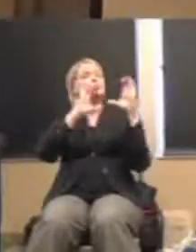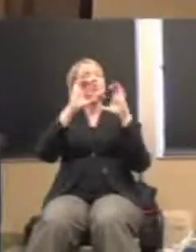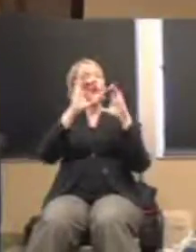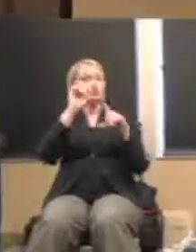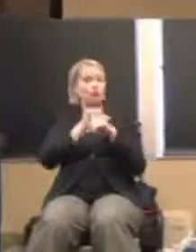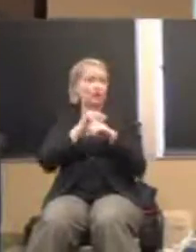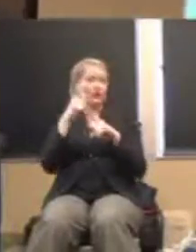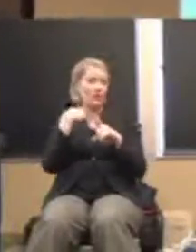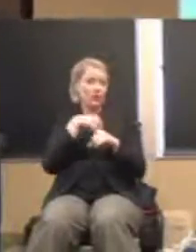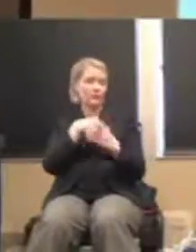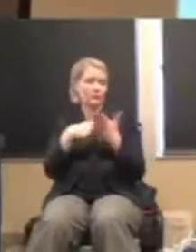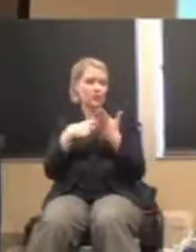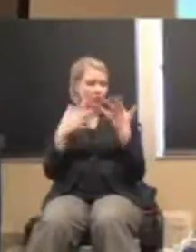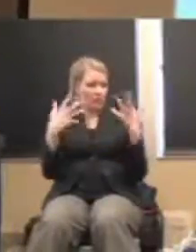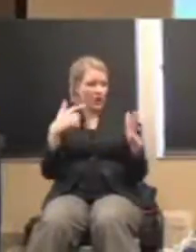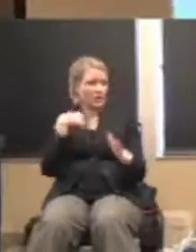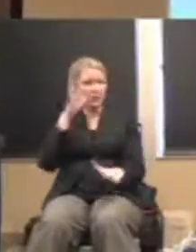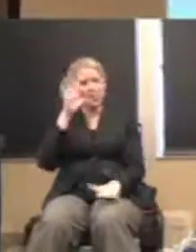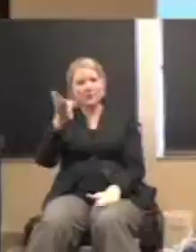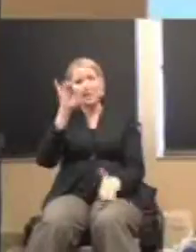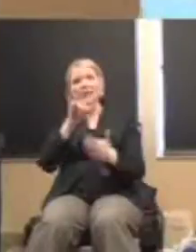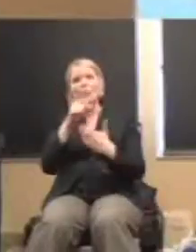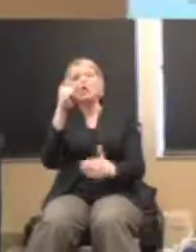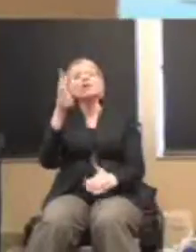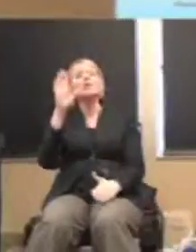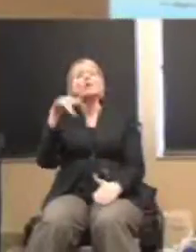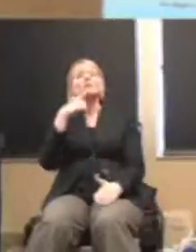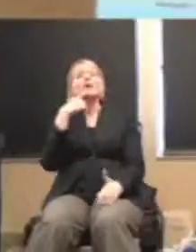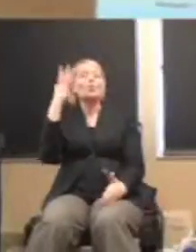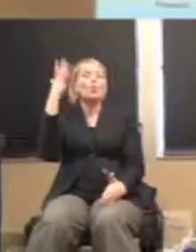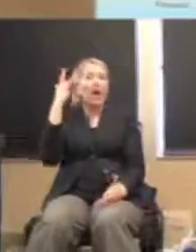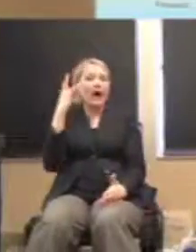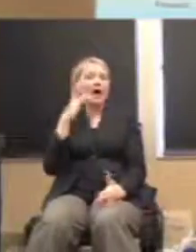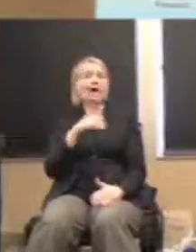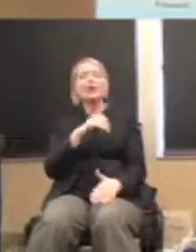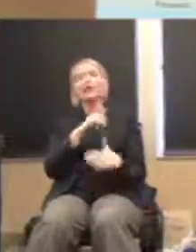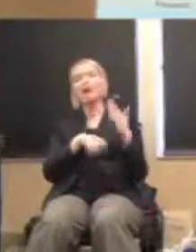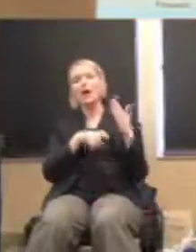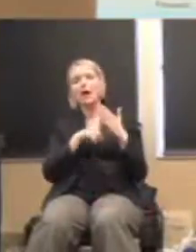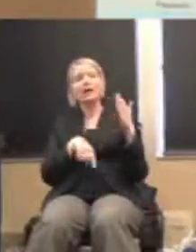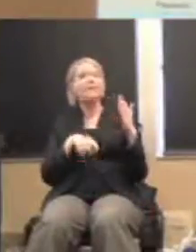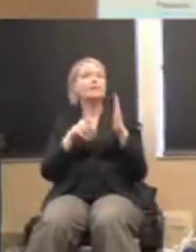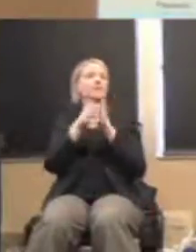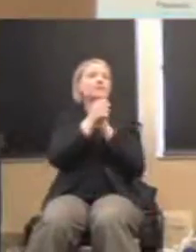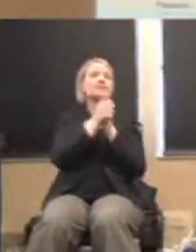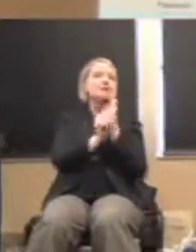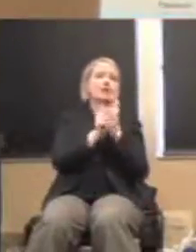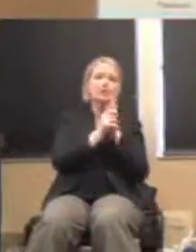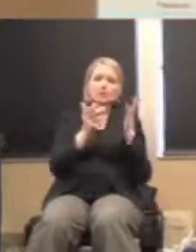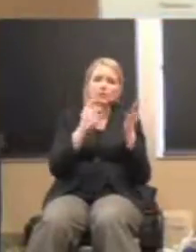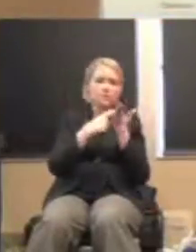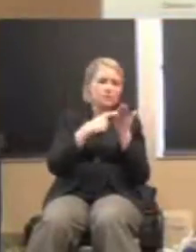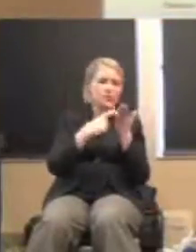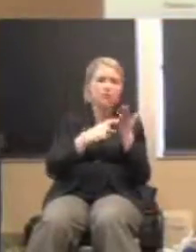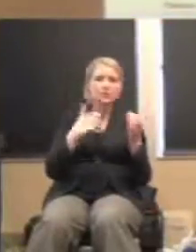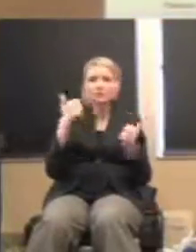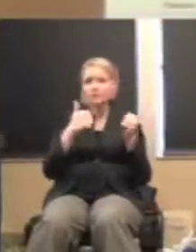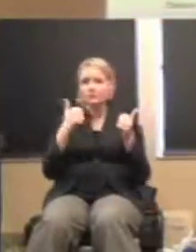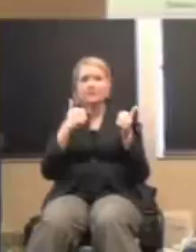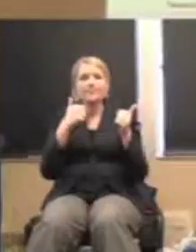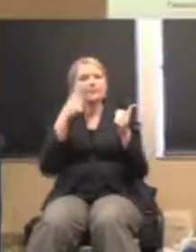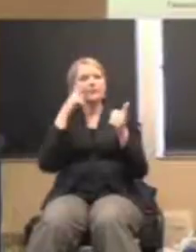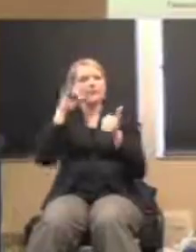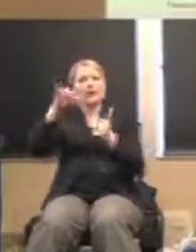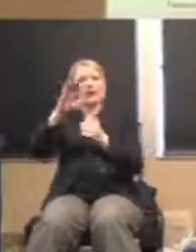about. And so it tells why it is, what skills or interventions can be addressed by using the intervention or